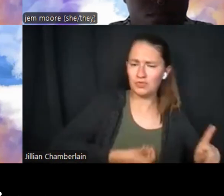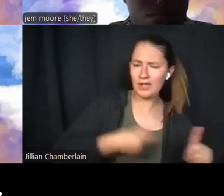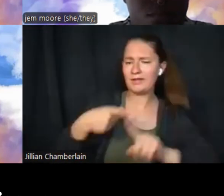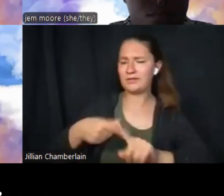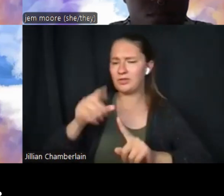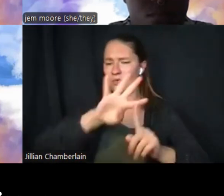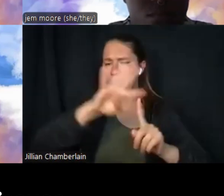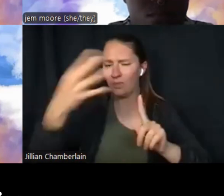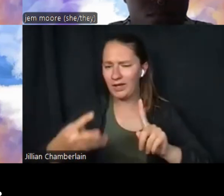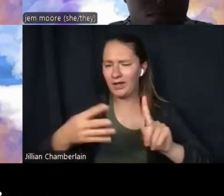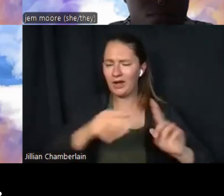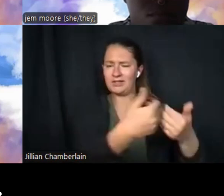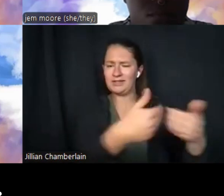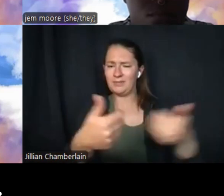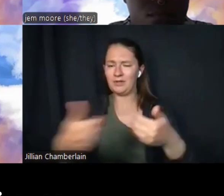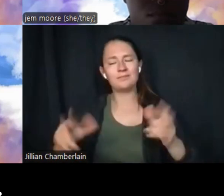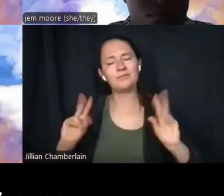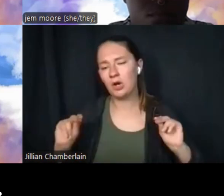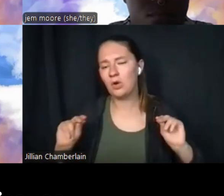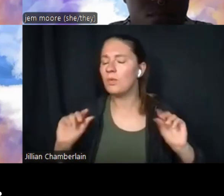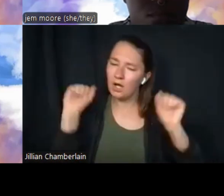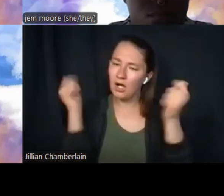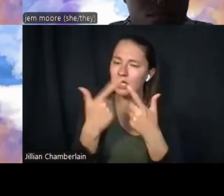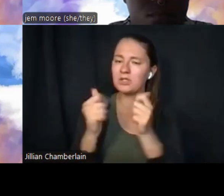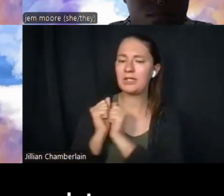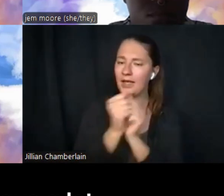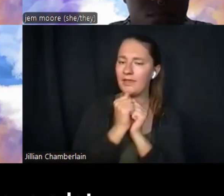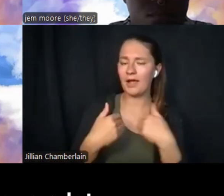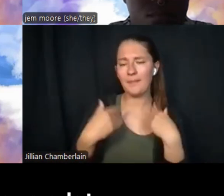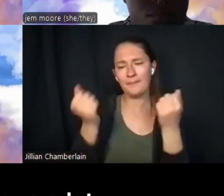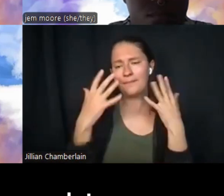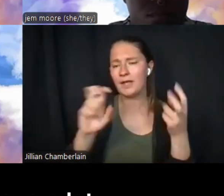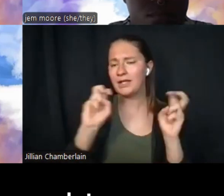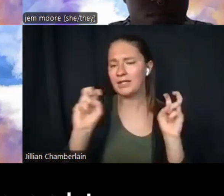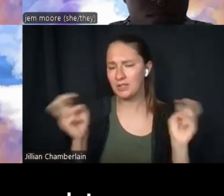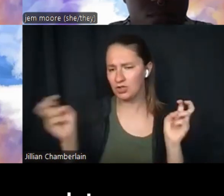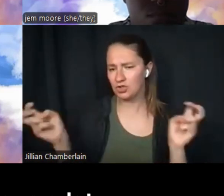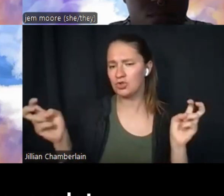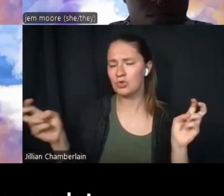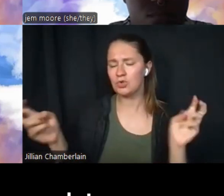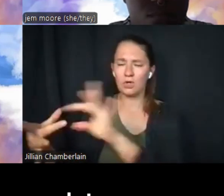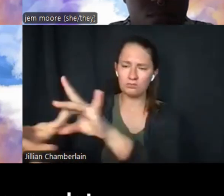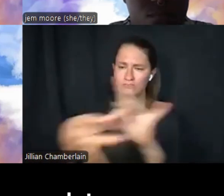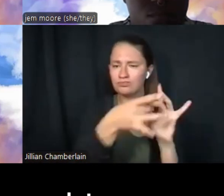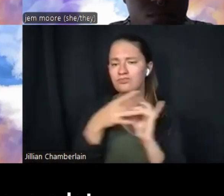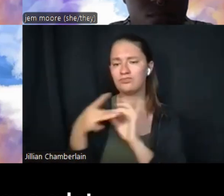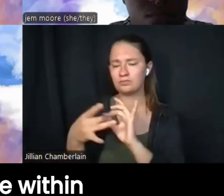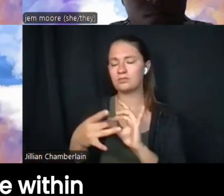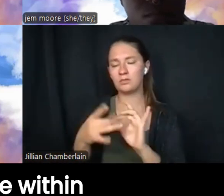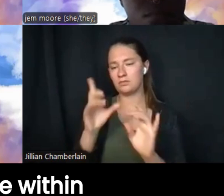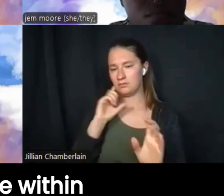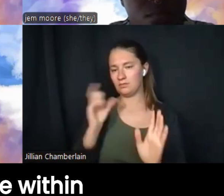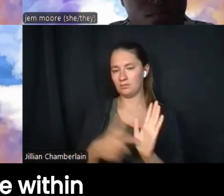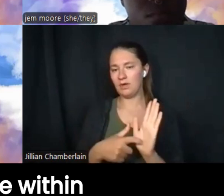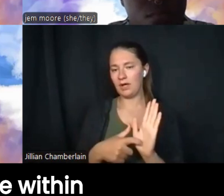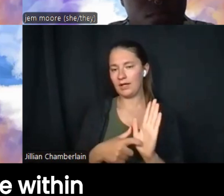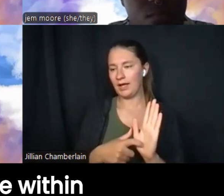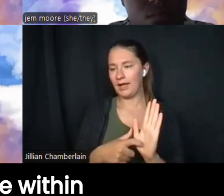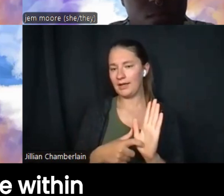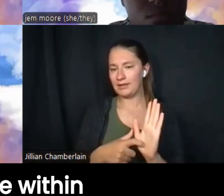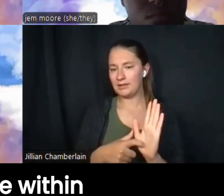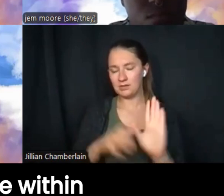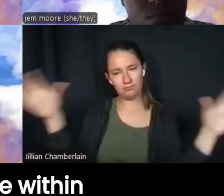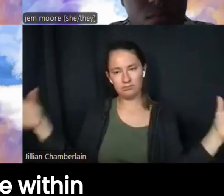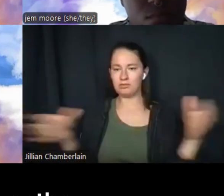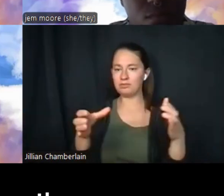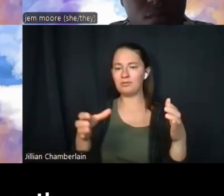together. We're all dealing with multiple issues, and by recognizing that, we also have a lot of strength that we can recognize